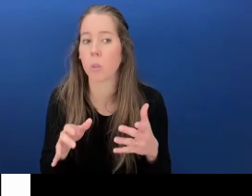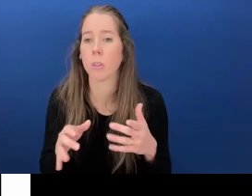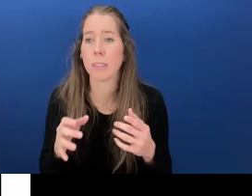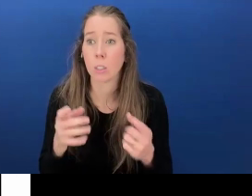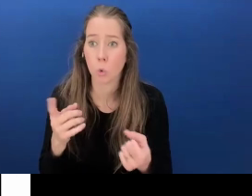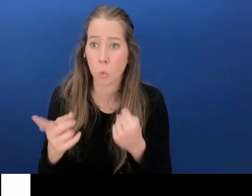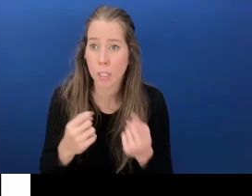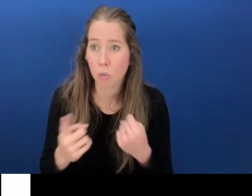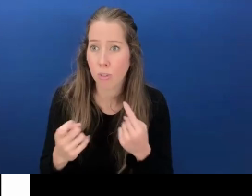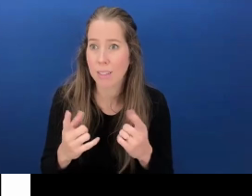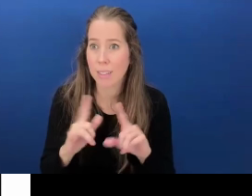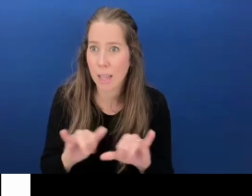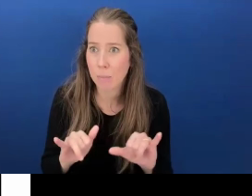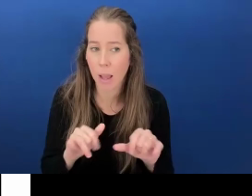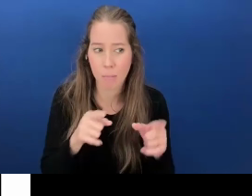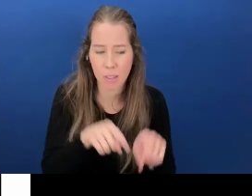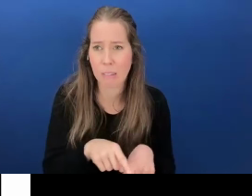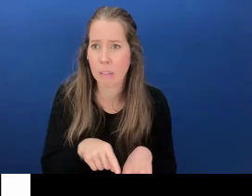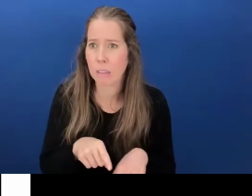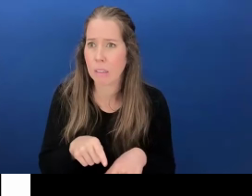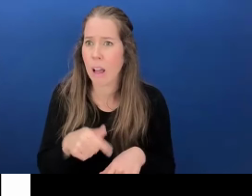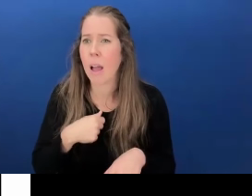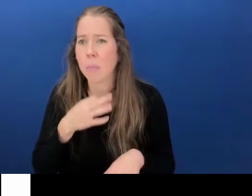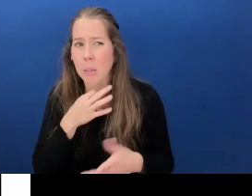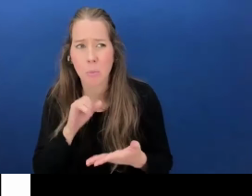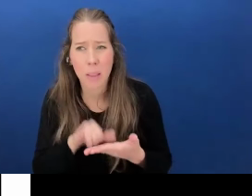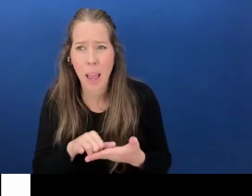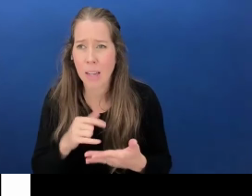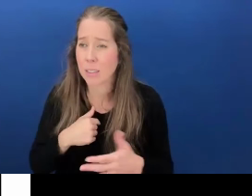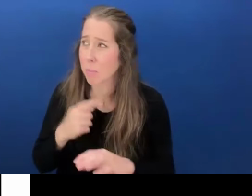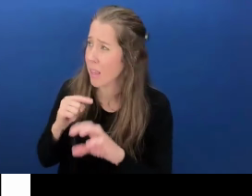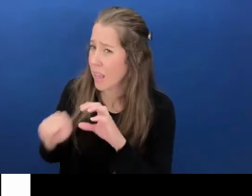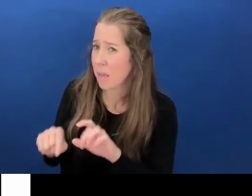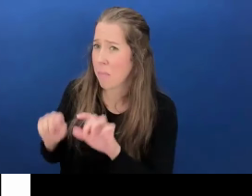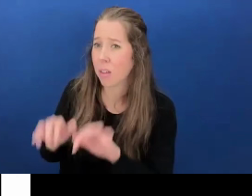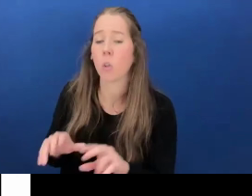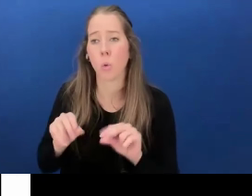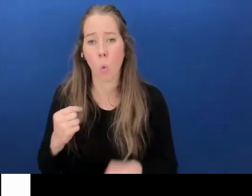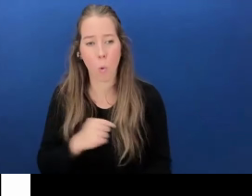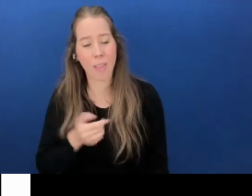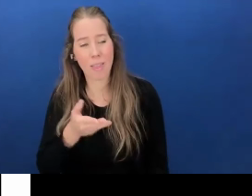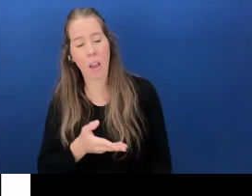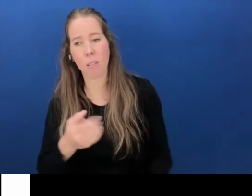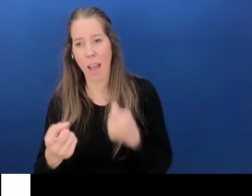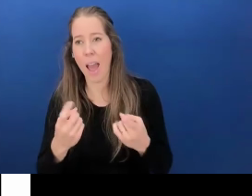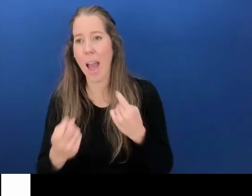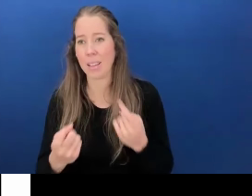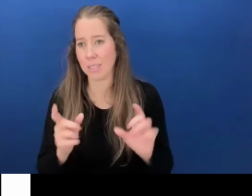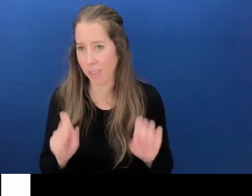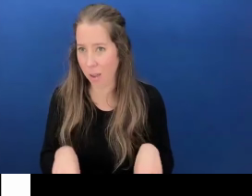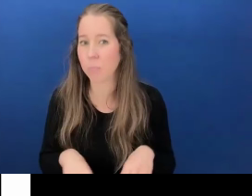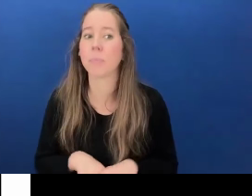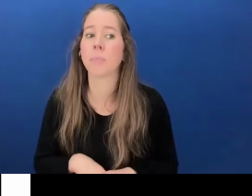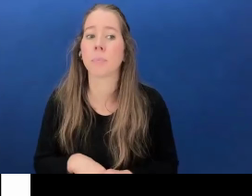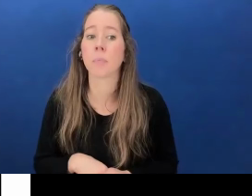not having to like, oh, I wonder what that is. Let me follow up and email somebody. They're asking us just right there on the spot. You